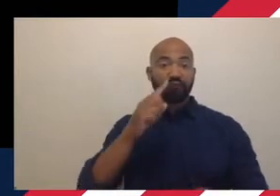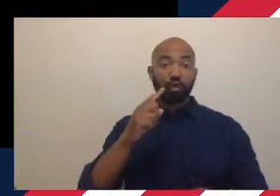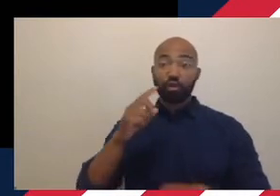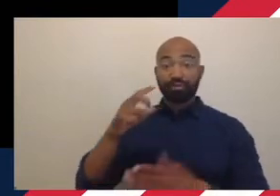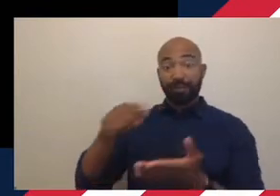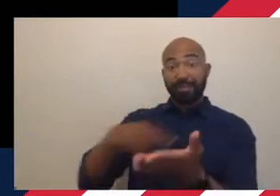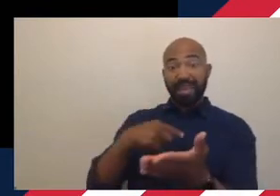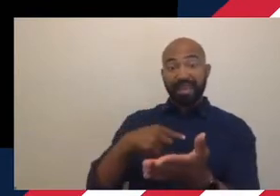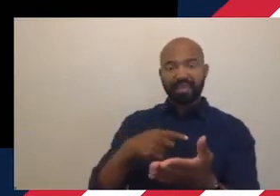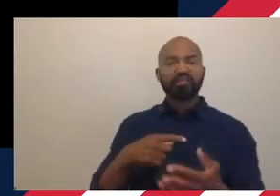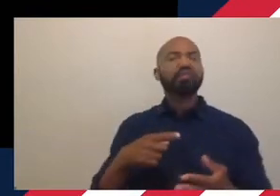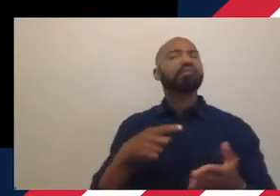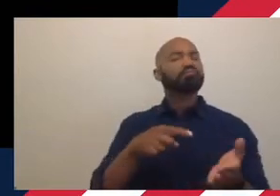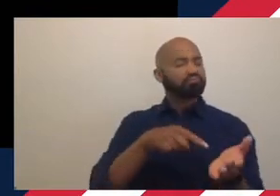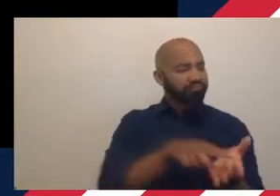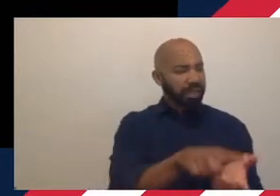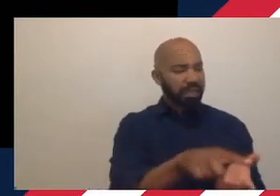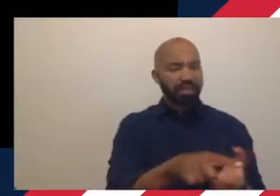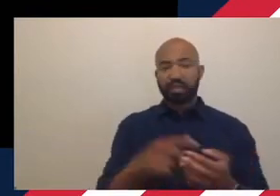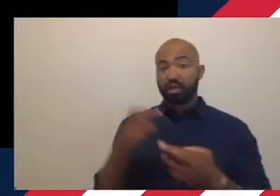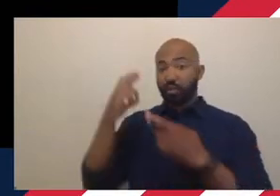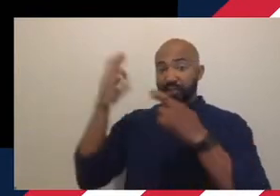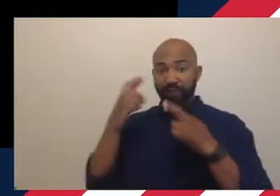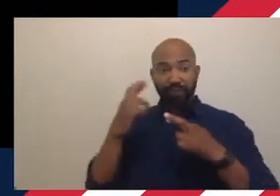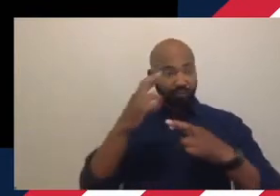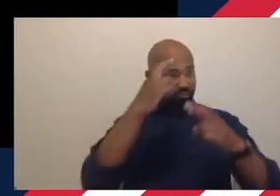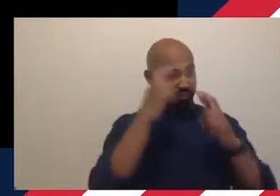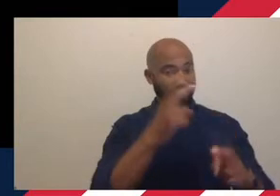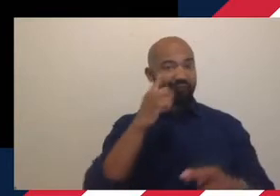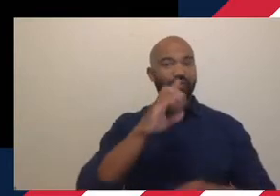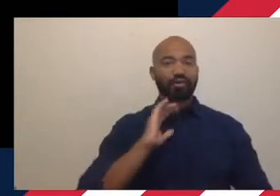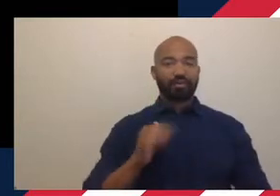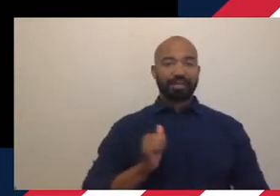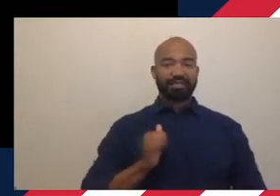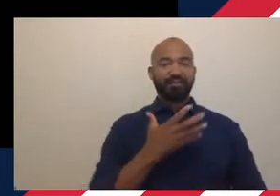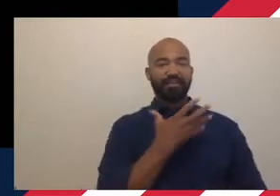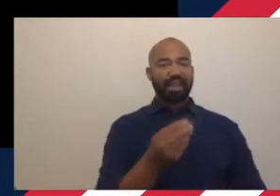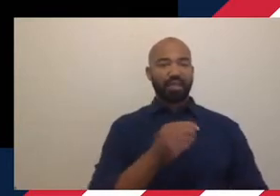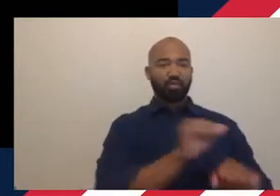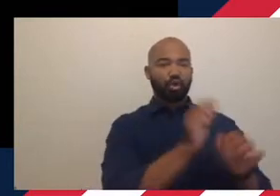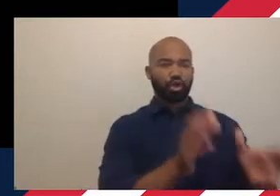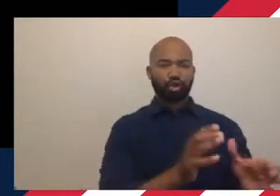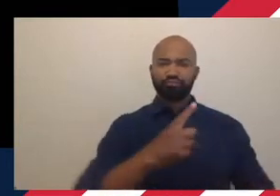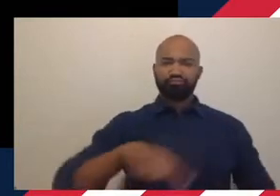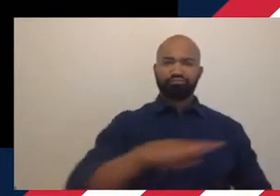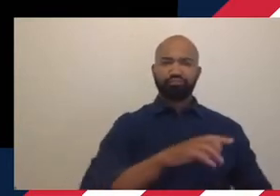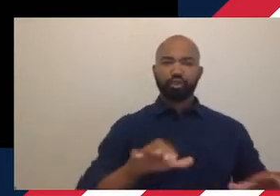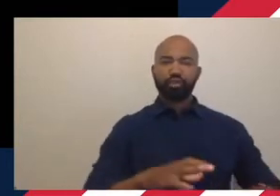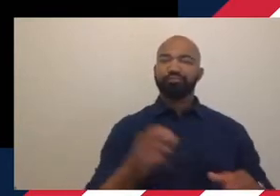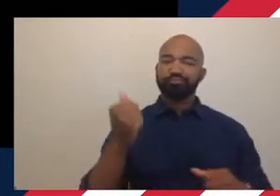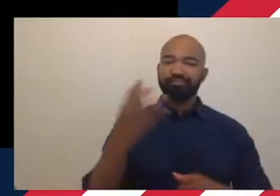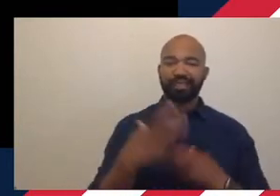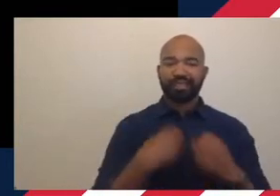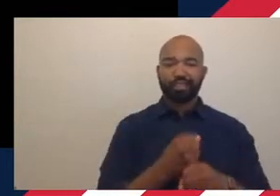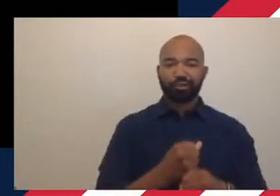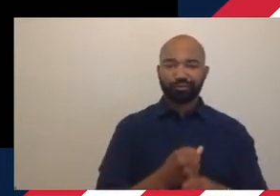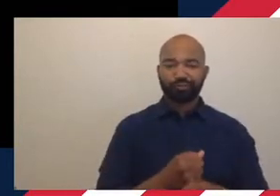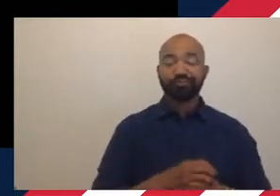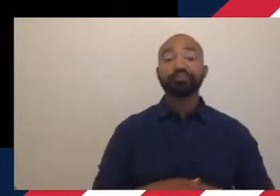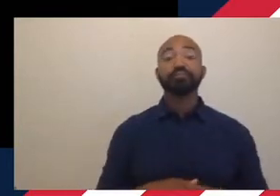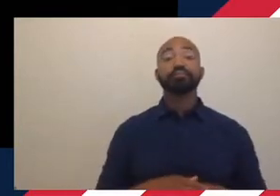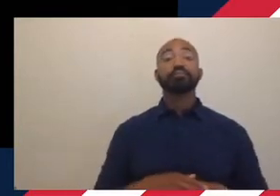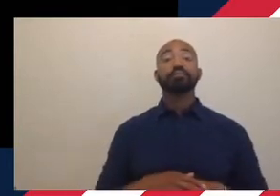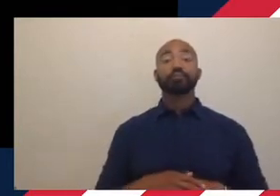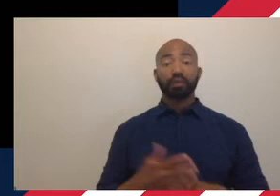coworkers and myself, for what we do for several years. Again, I am so happy that I